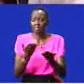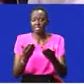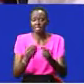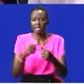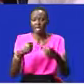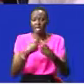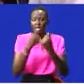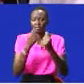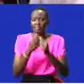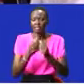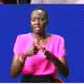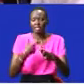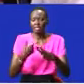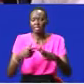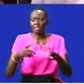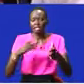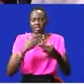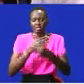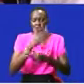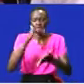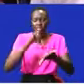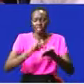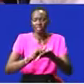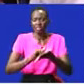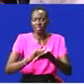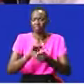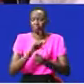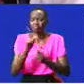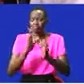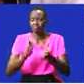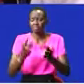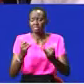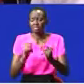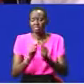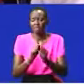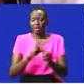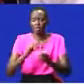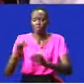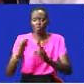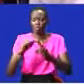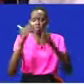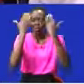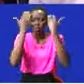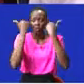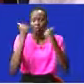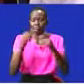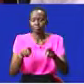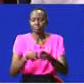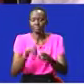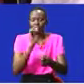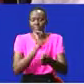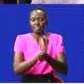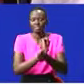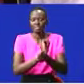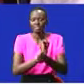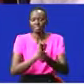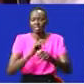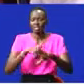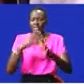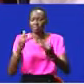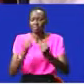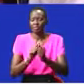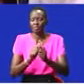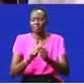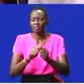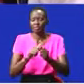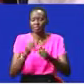if such a case has happened, we make sure that the perpetrator is arrested and taken to court. So during these holidays, the